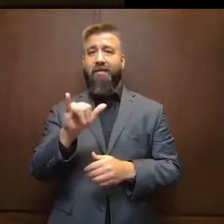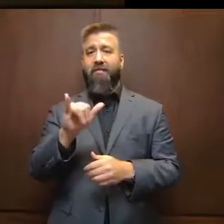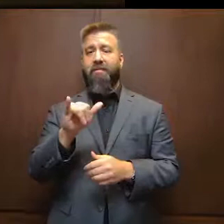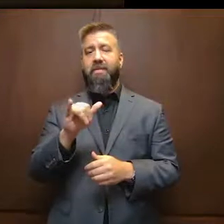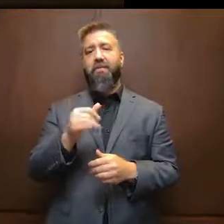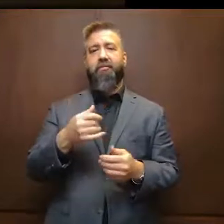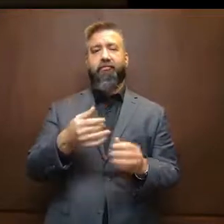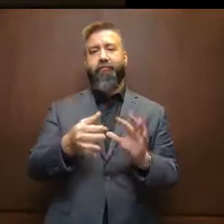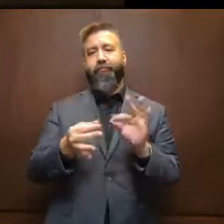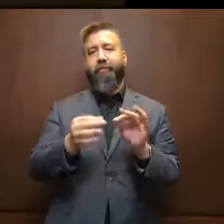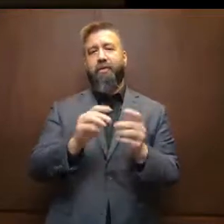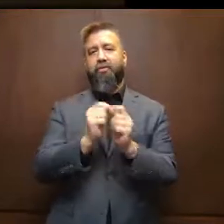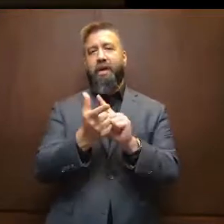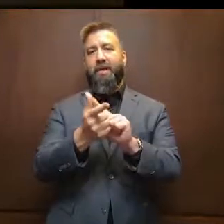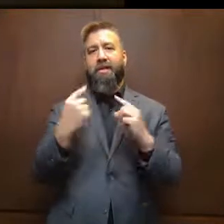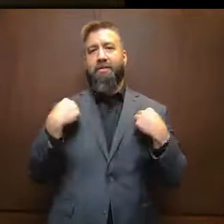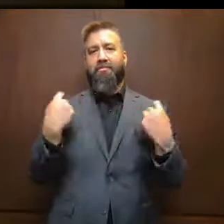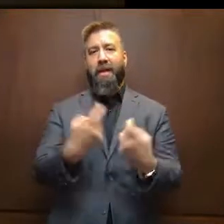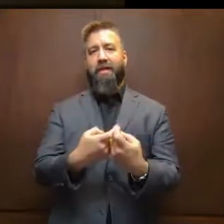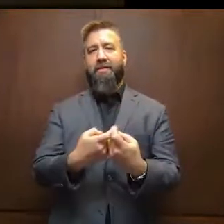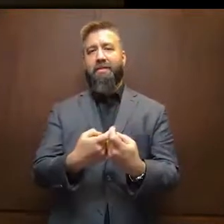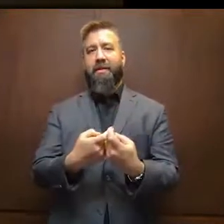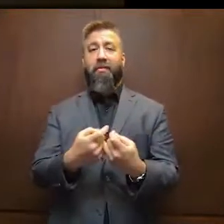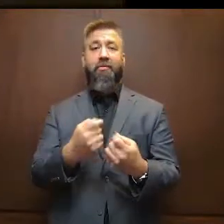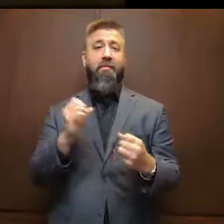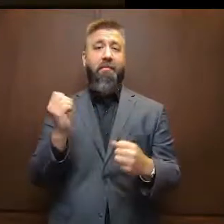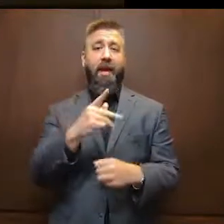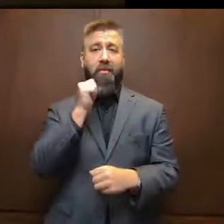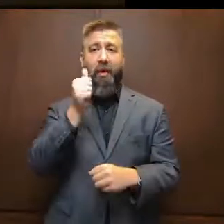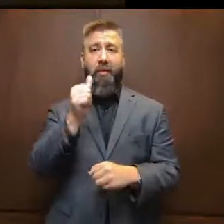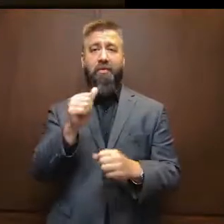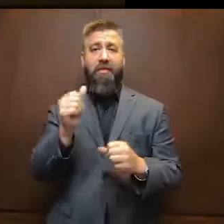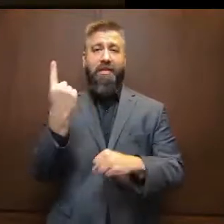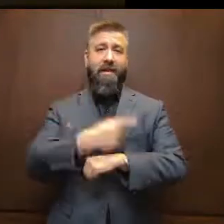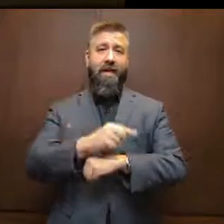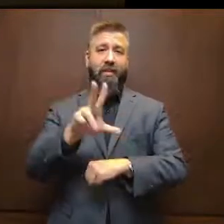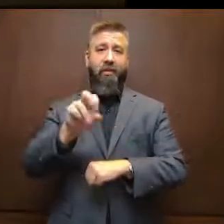communities, and we'll be back tomorrow for day 302. Have a good evening.